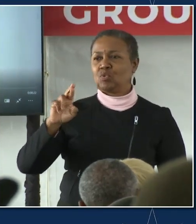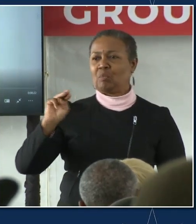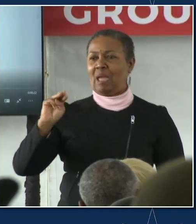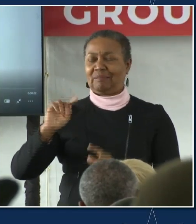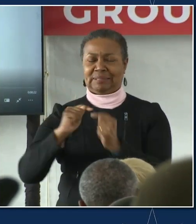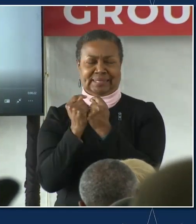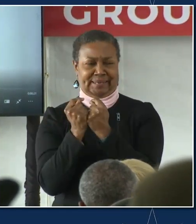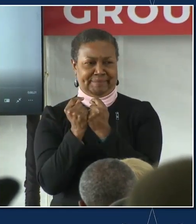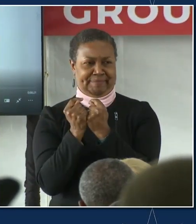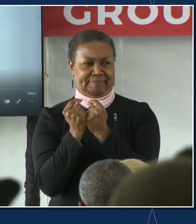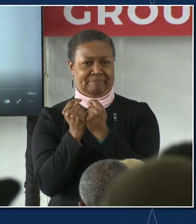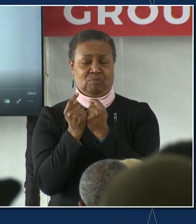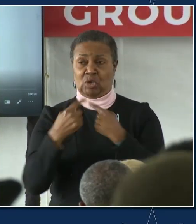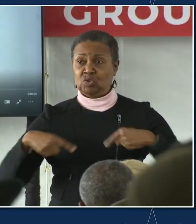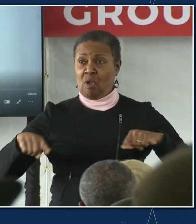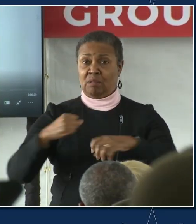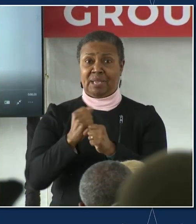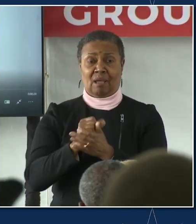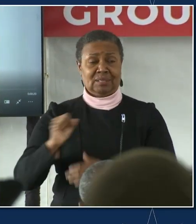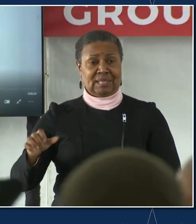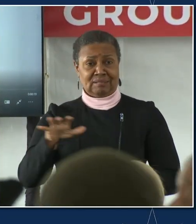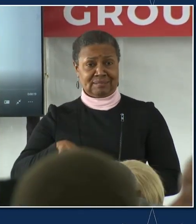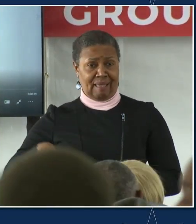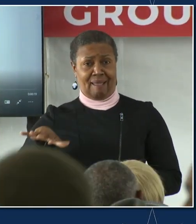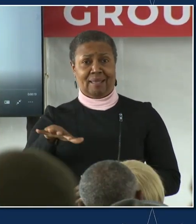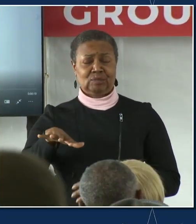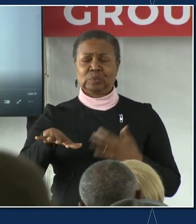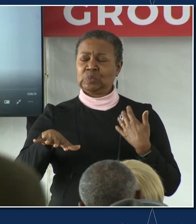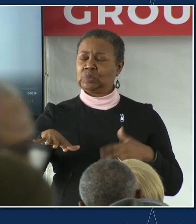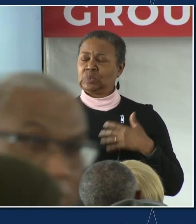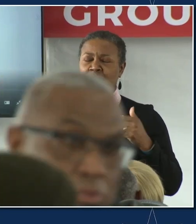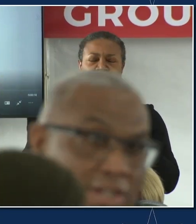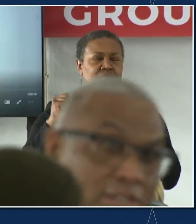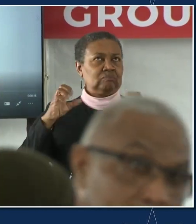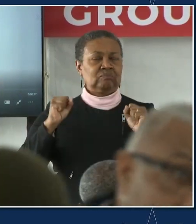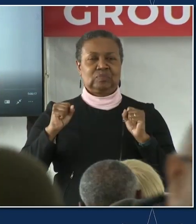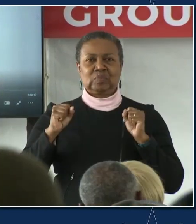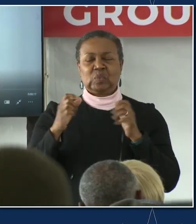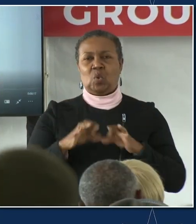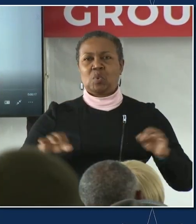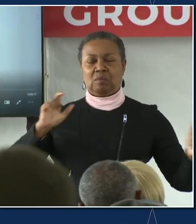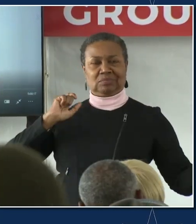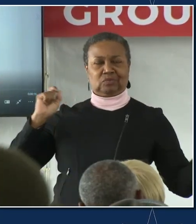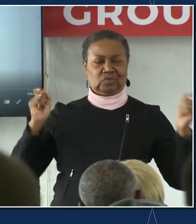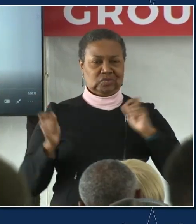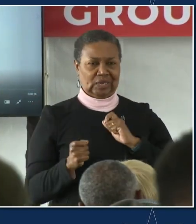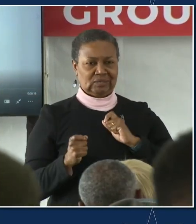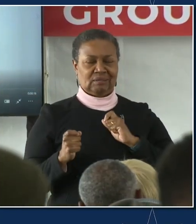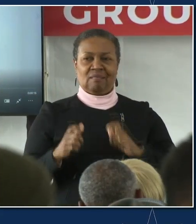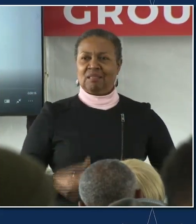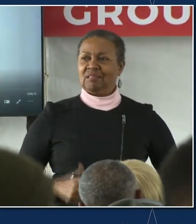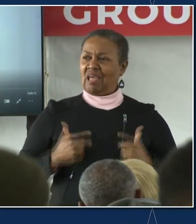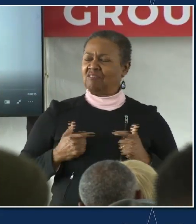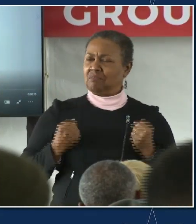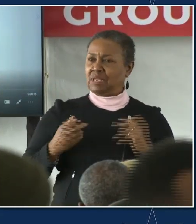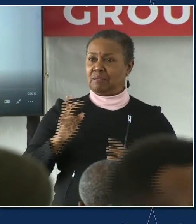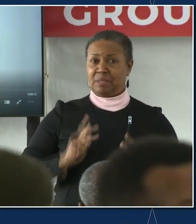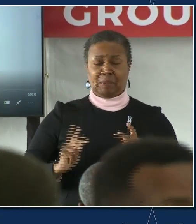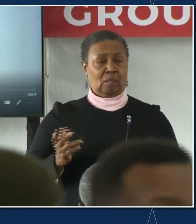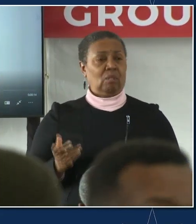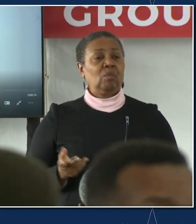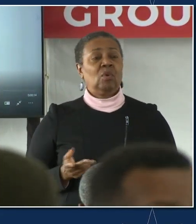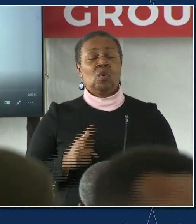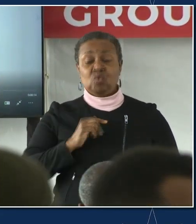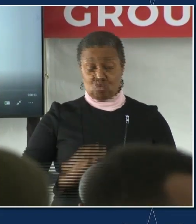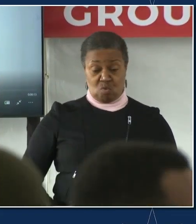team. What you all are creating on the South Side is incredible. It's world changing. It's changing the lives of so many of us